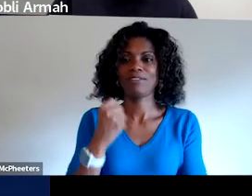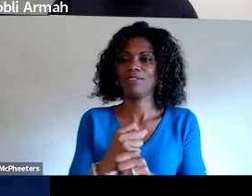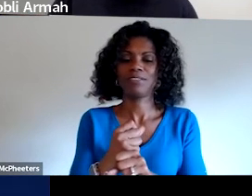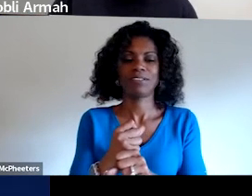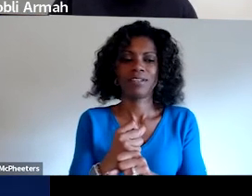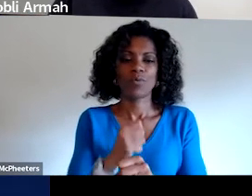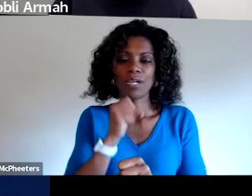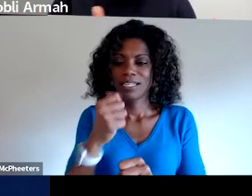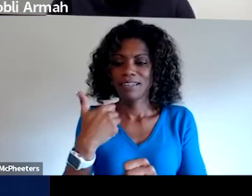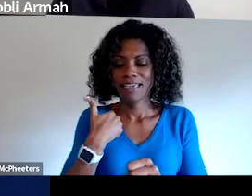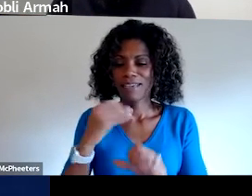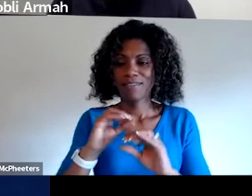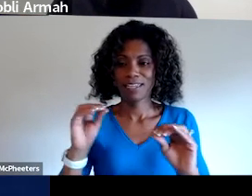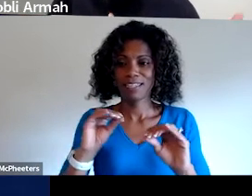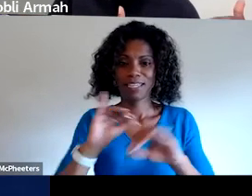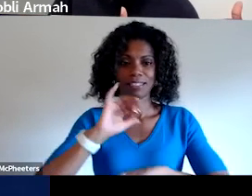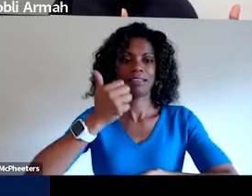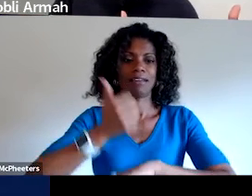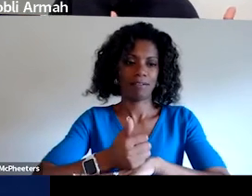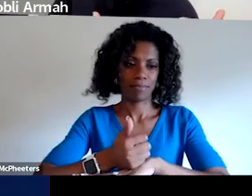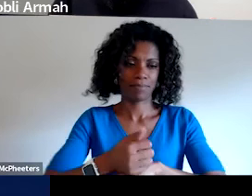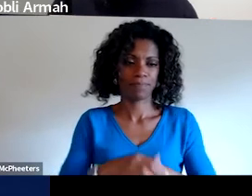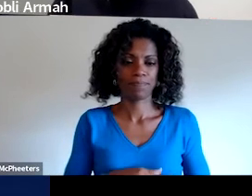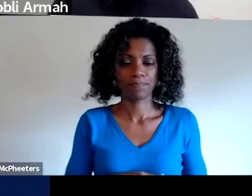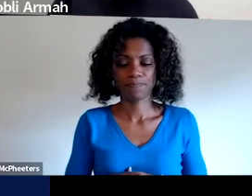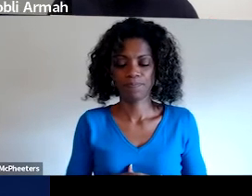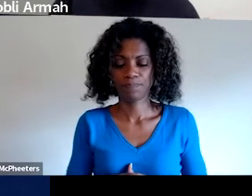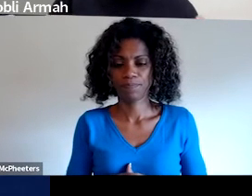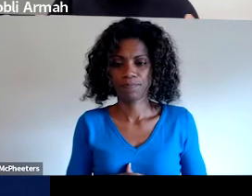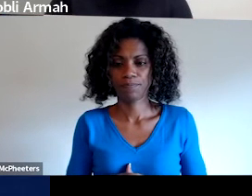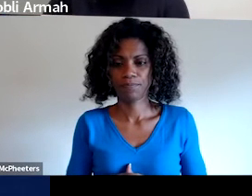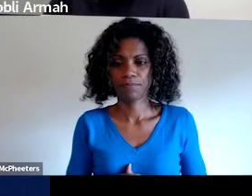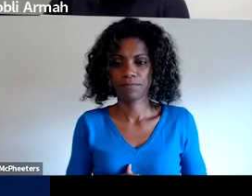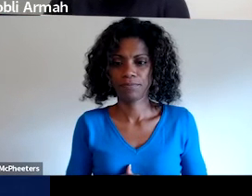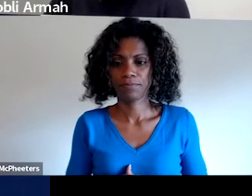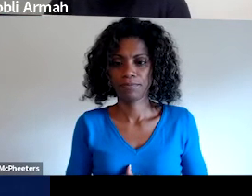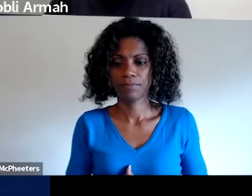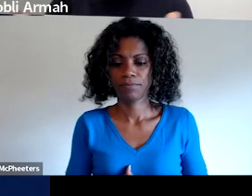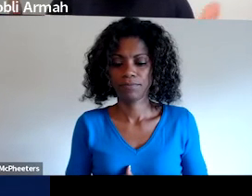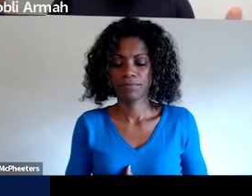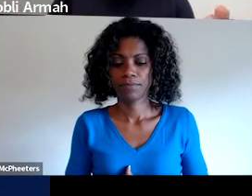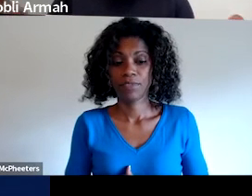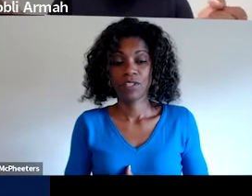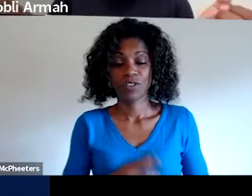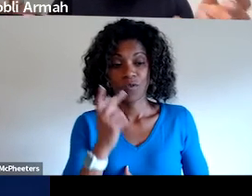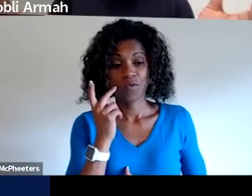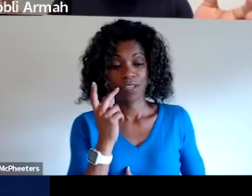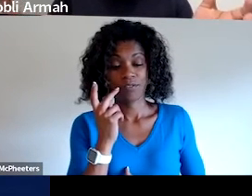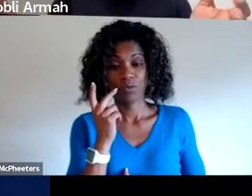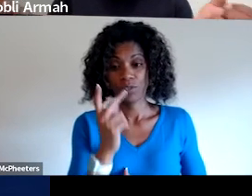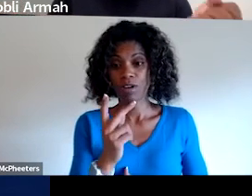resource allocation. You can see from the data that a lot of those funds and resources did not go out the door. And so there's